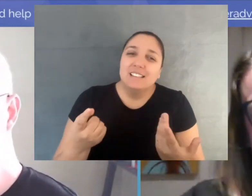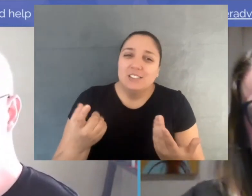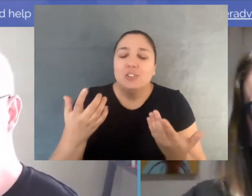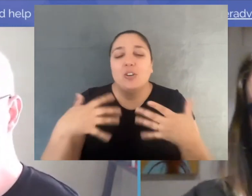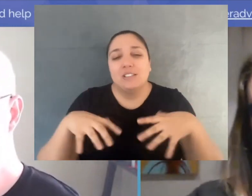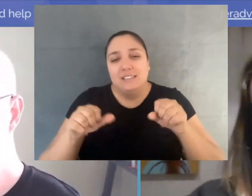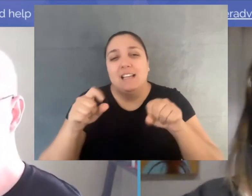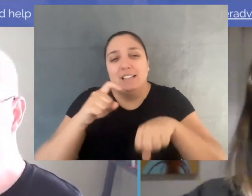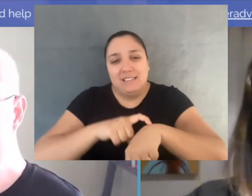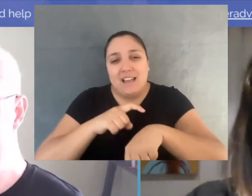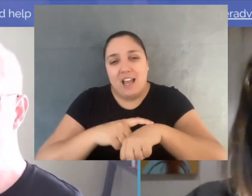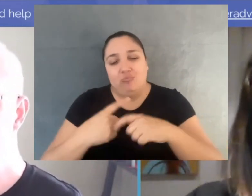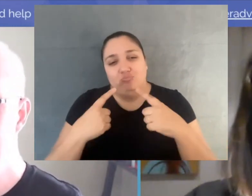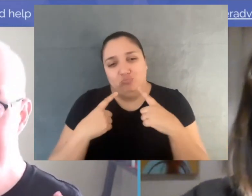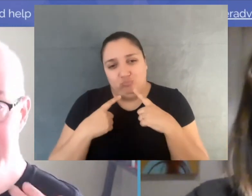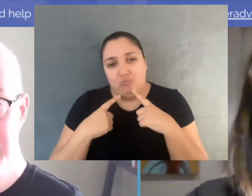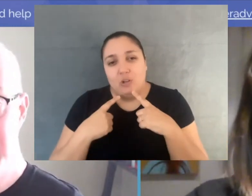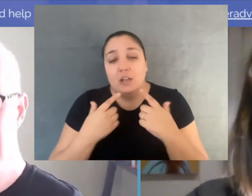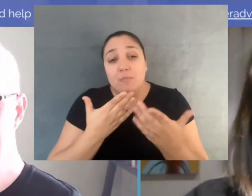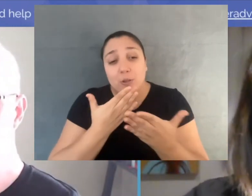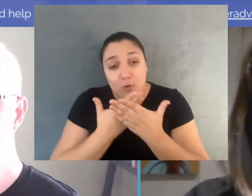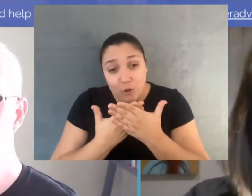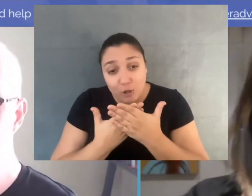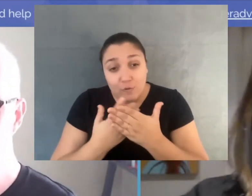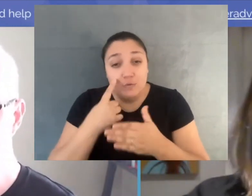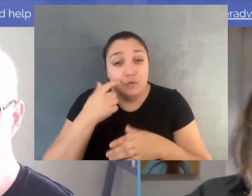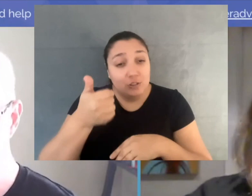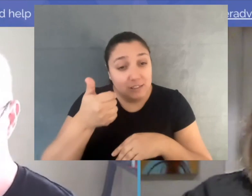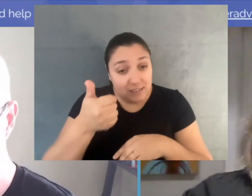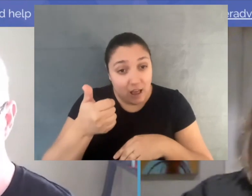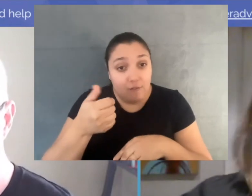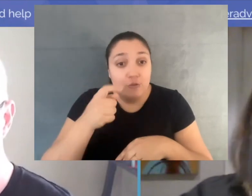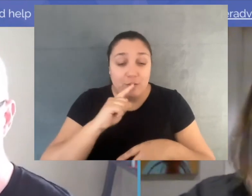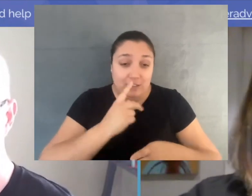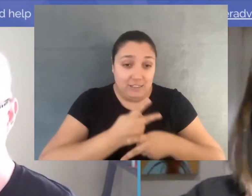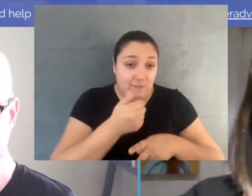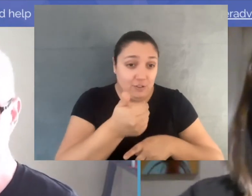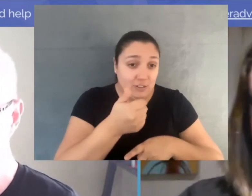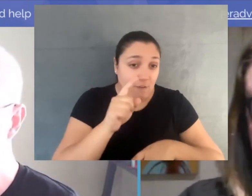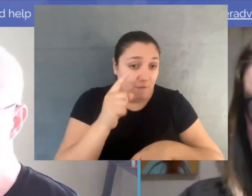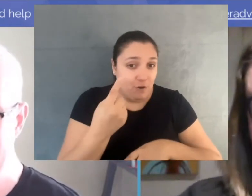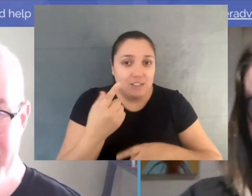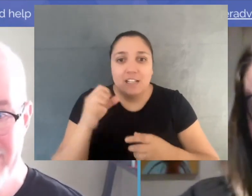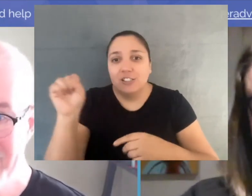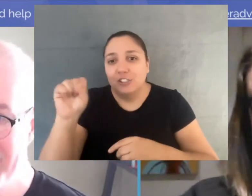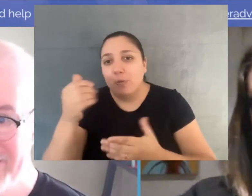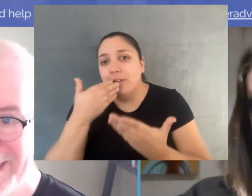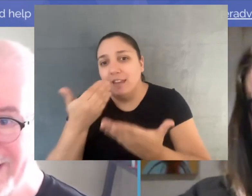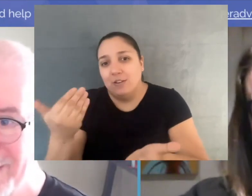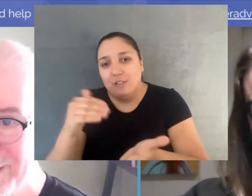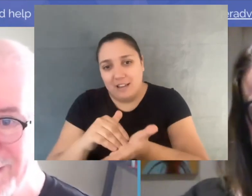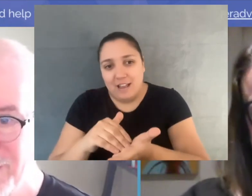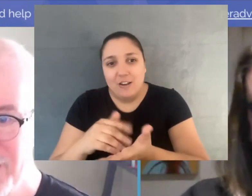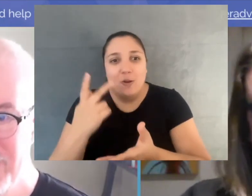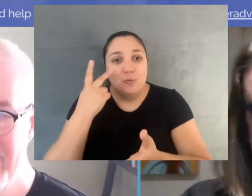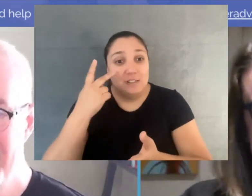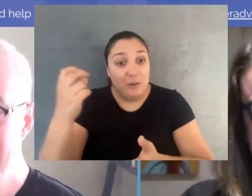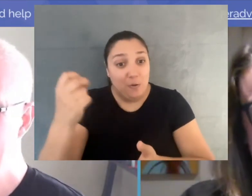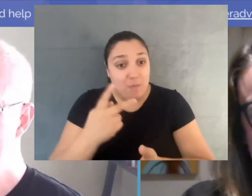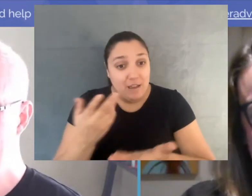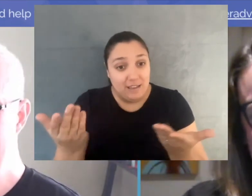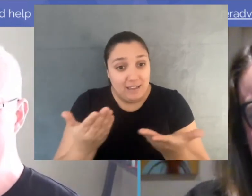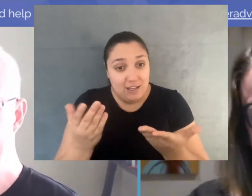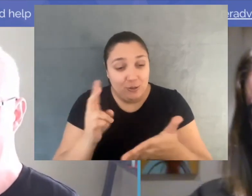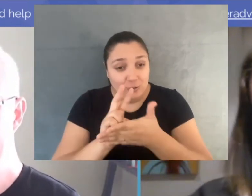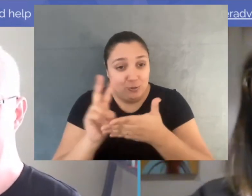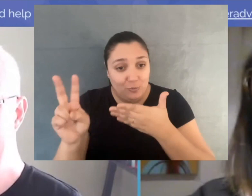hope you join us. In the meantime, take some time off this weekend. Be good to yourselves, because you're no good to anybody else unless you take care of yourselves first.